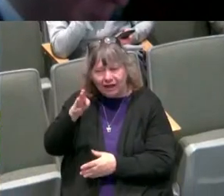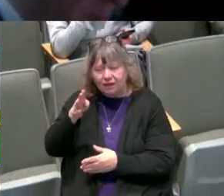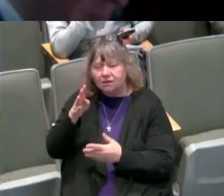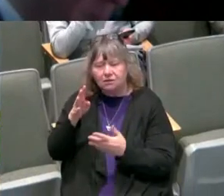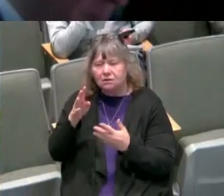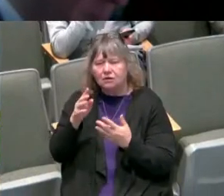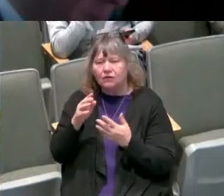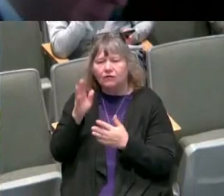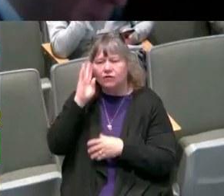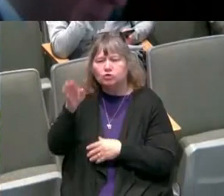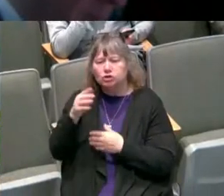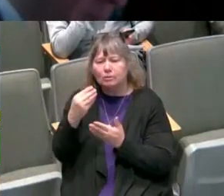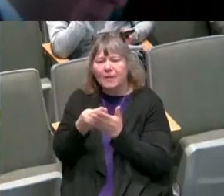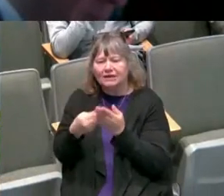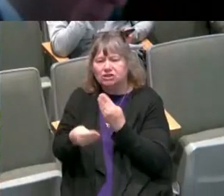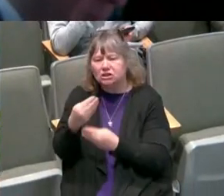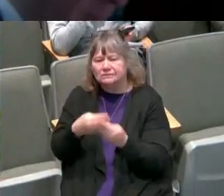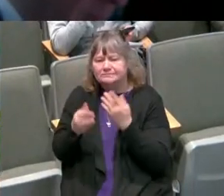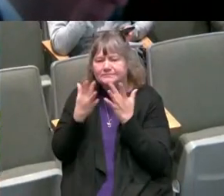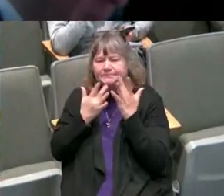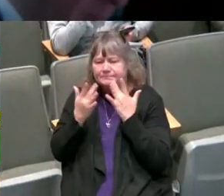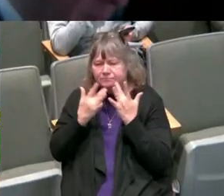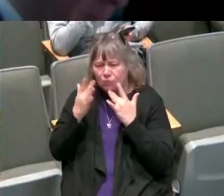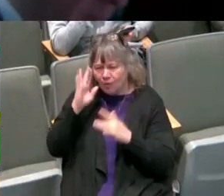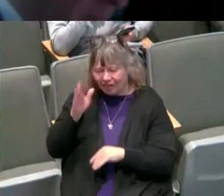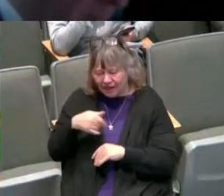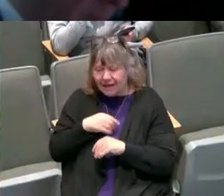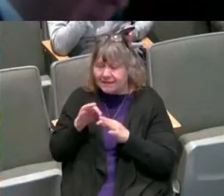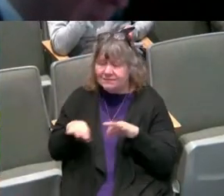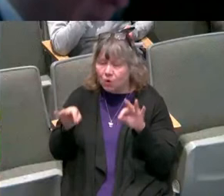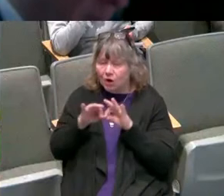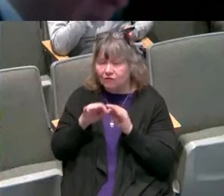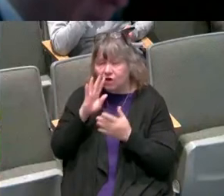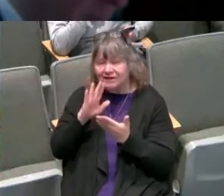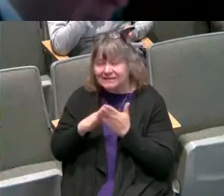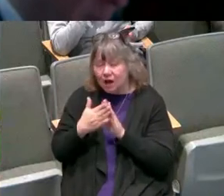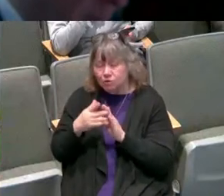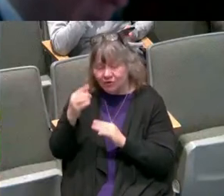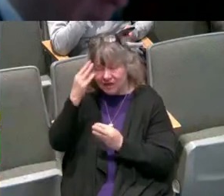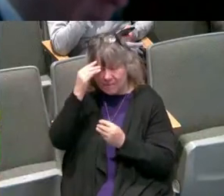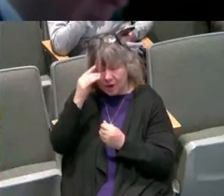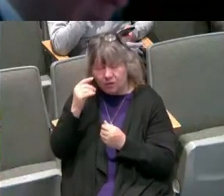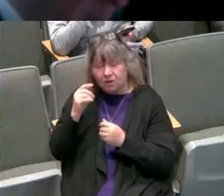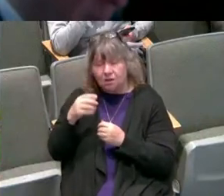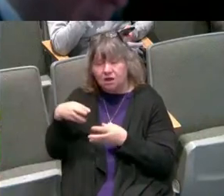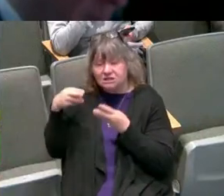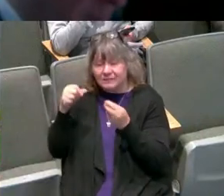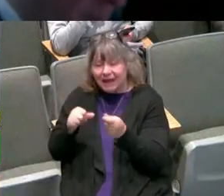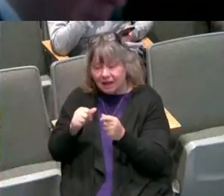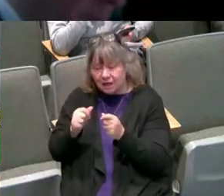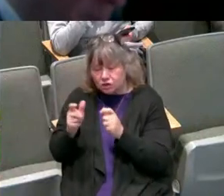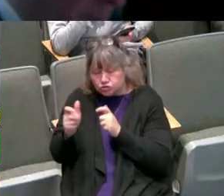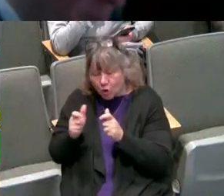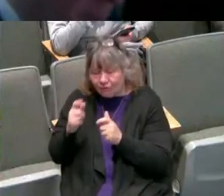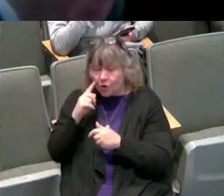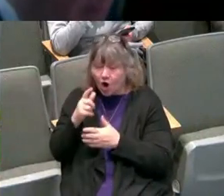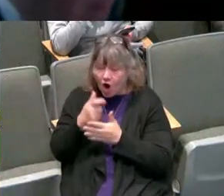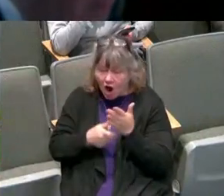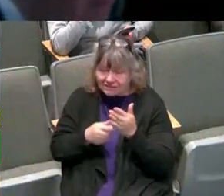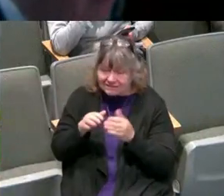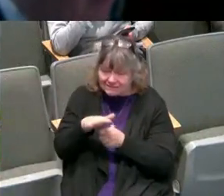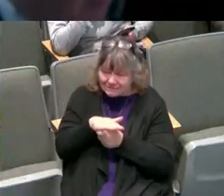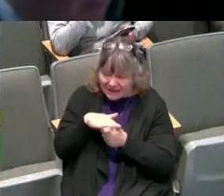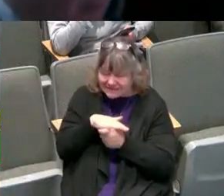shortfalls with these pressures it will be important for the town to focus on spending control both within the cost base for existing services